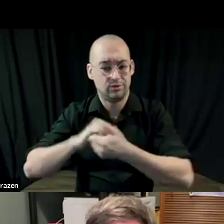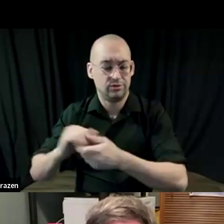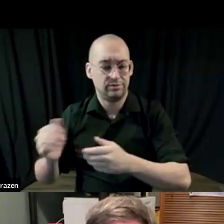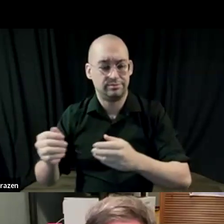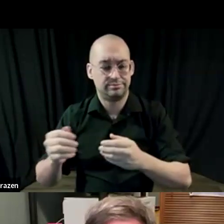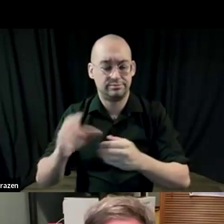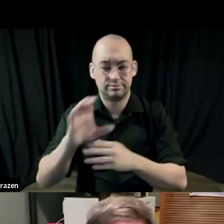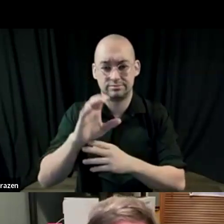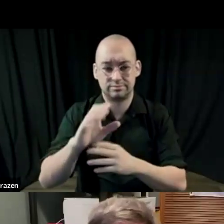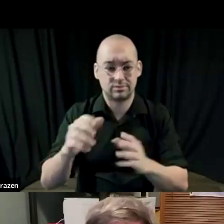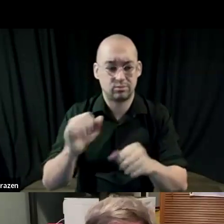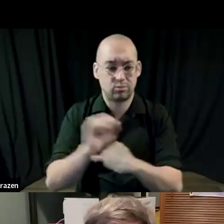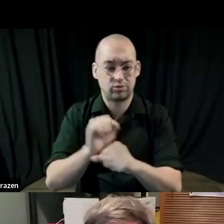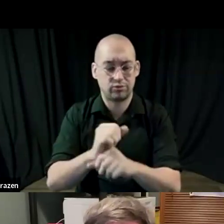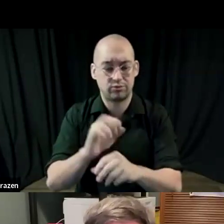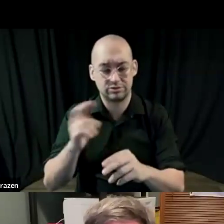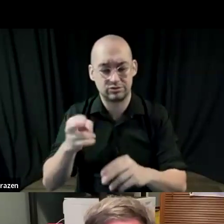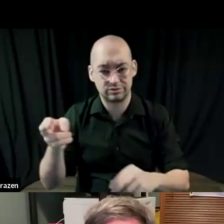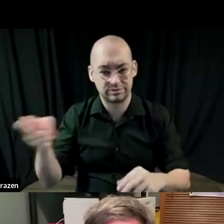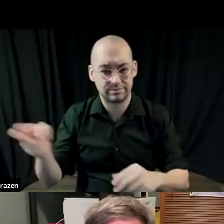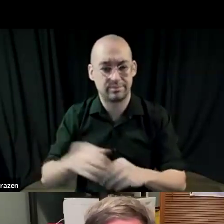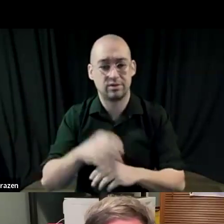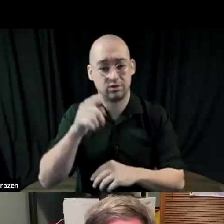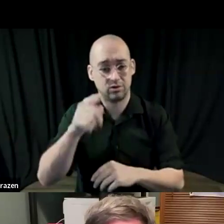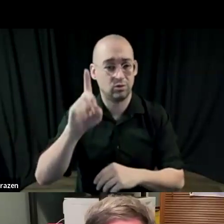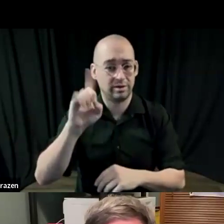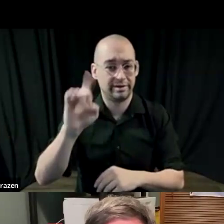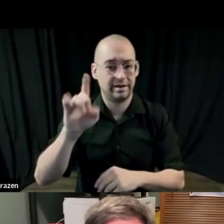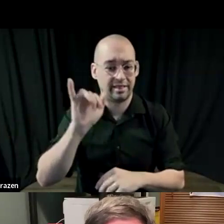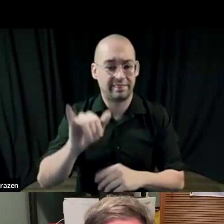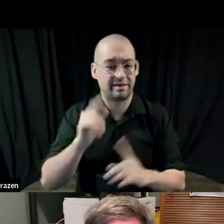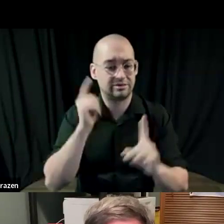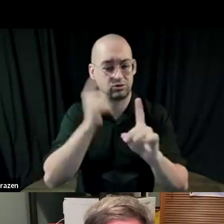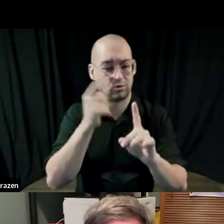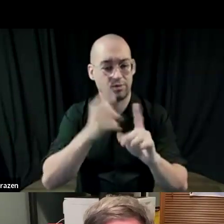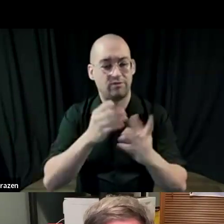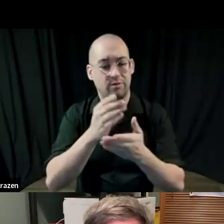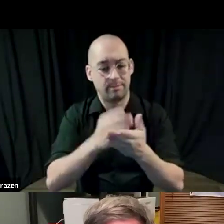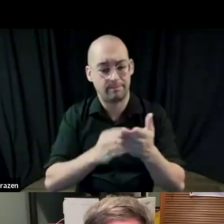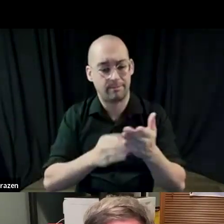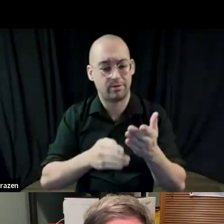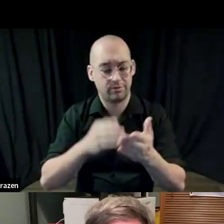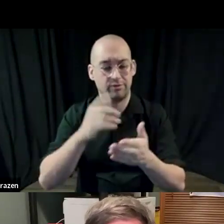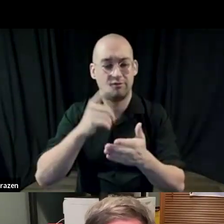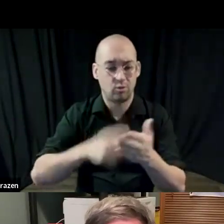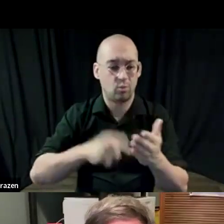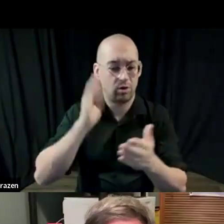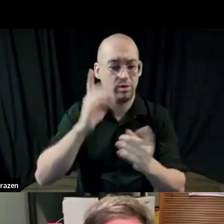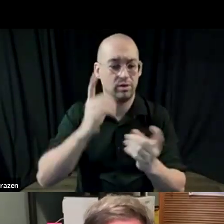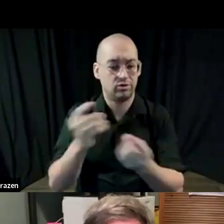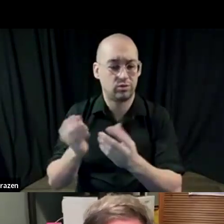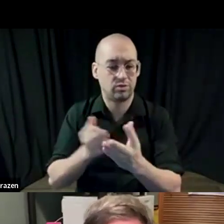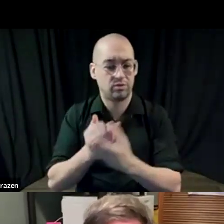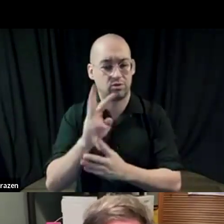answered your question. You did. So that is a goal of part of what will be done through that website then. Perfect. Well, yeah, I